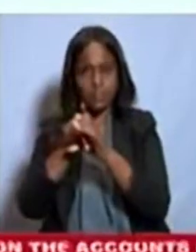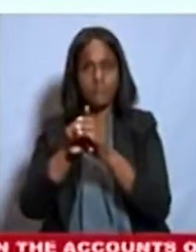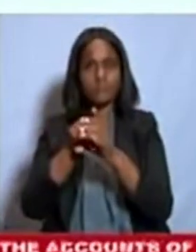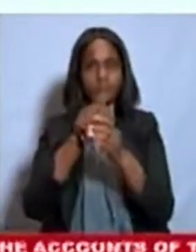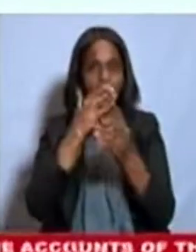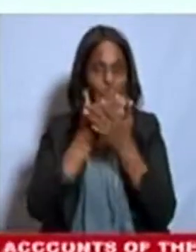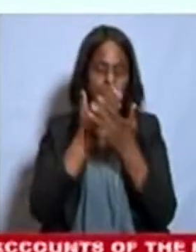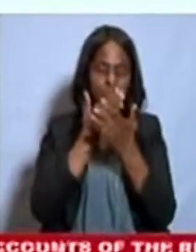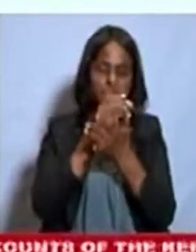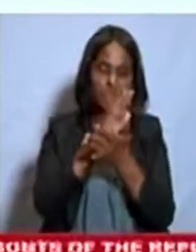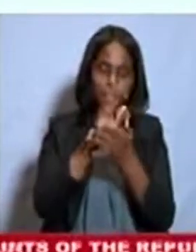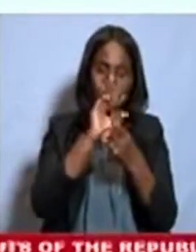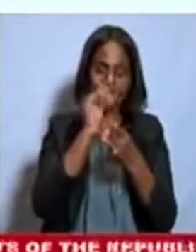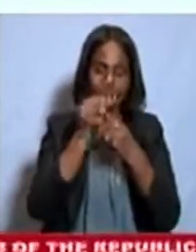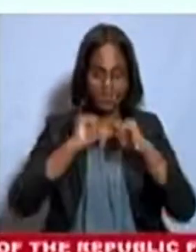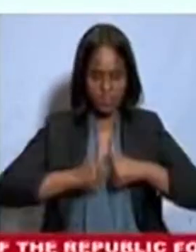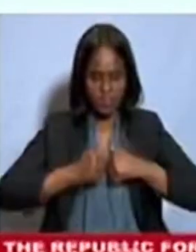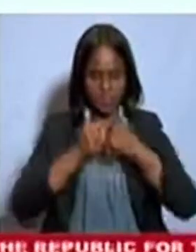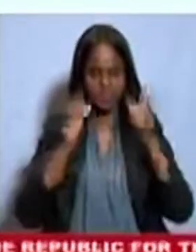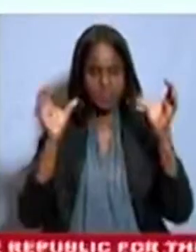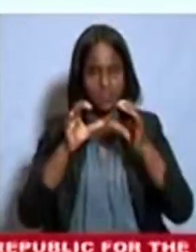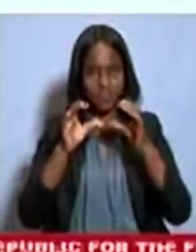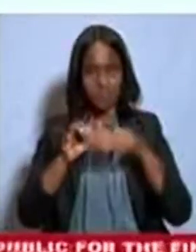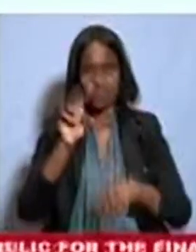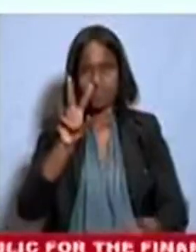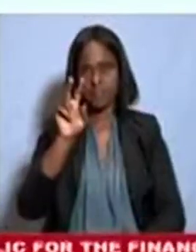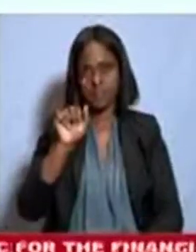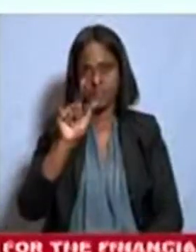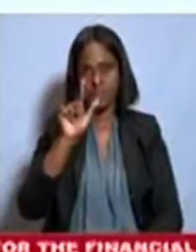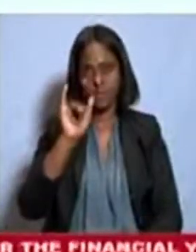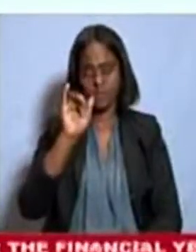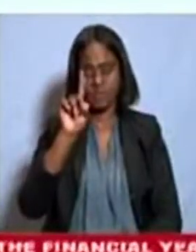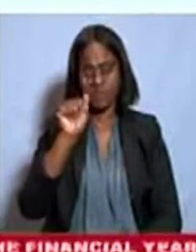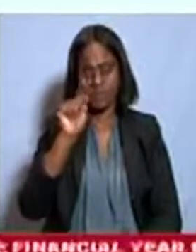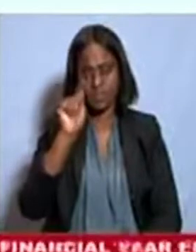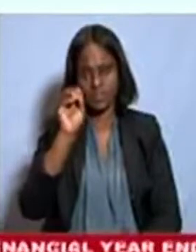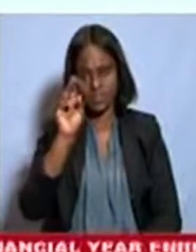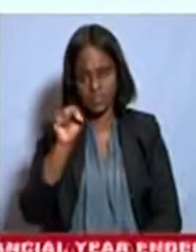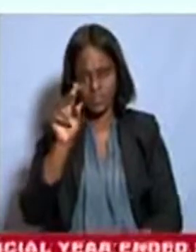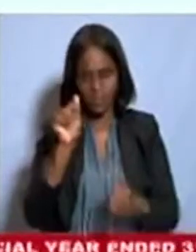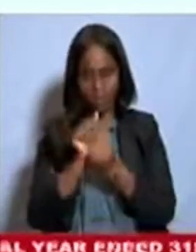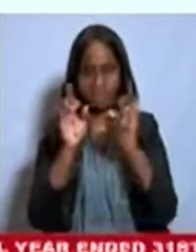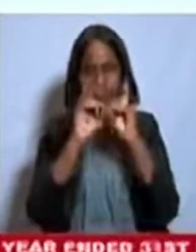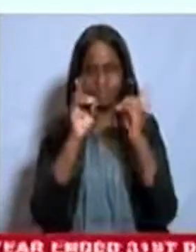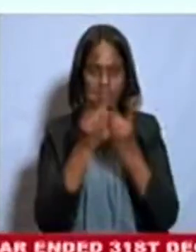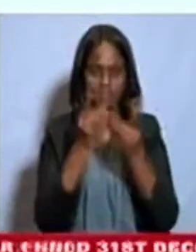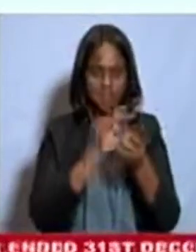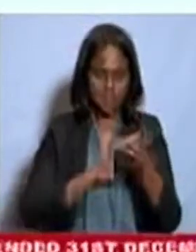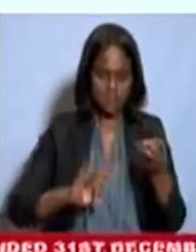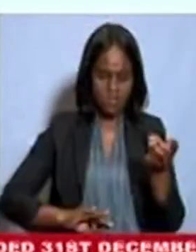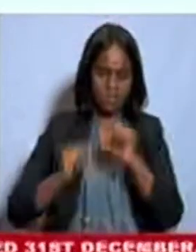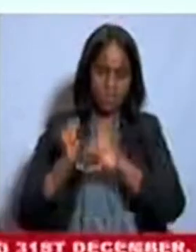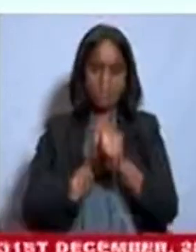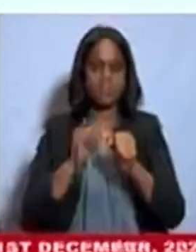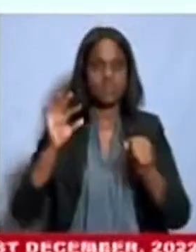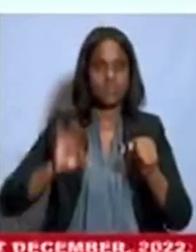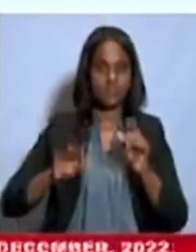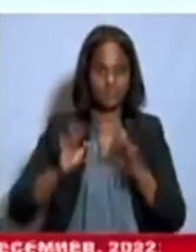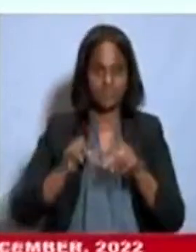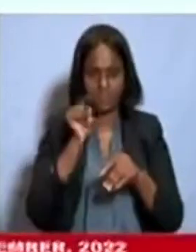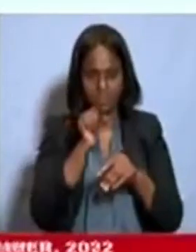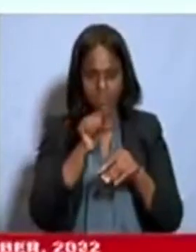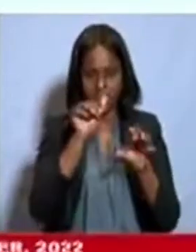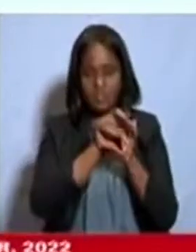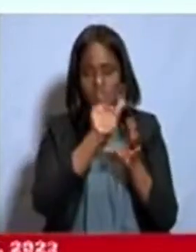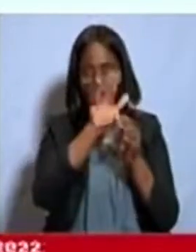Ranking or Self-Community Validation and the District Food Security Committee. Beneficiaries on the